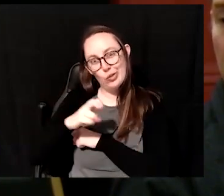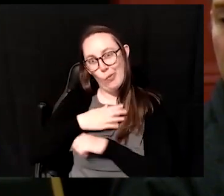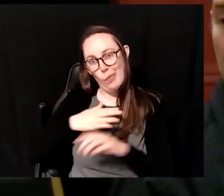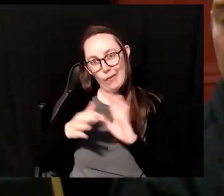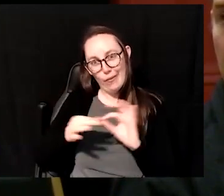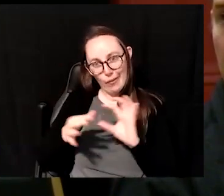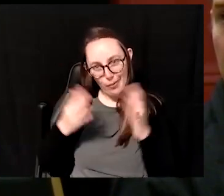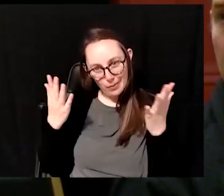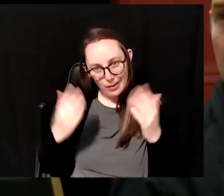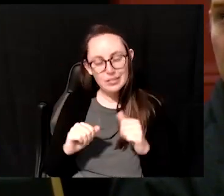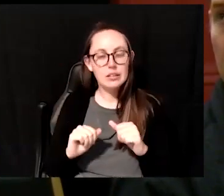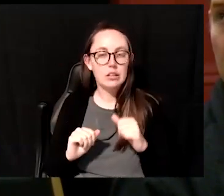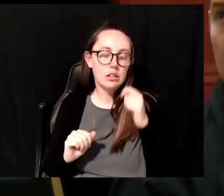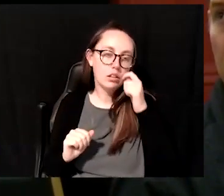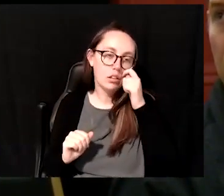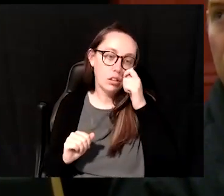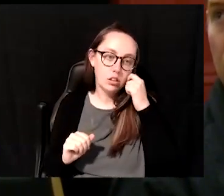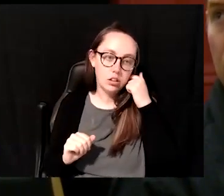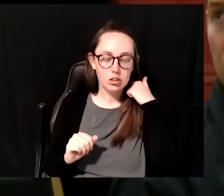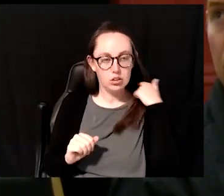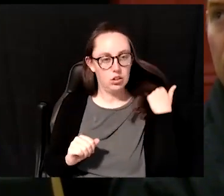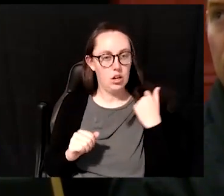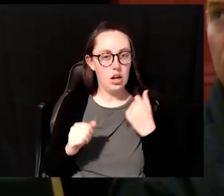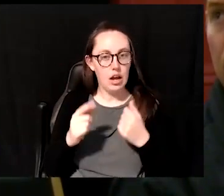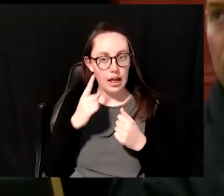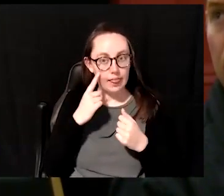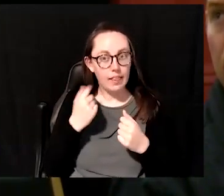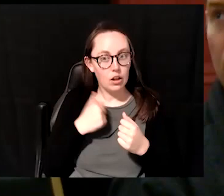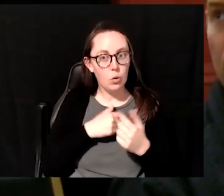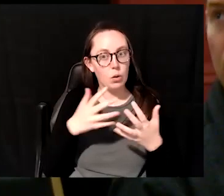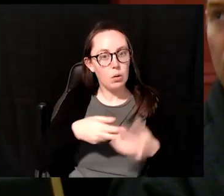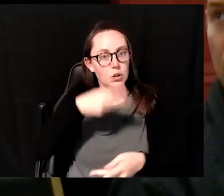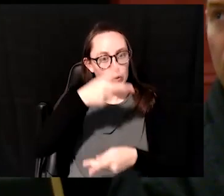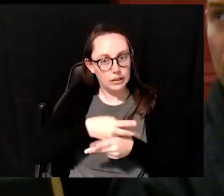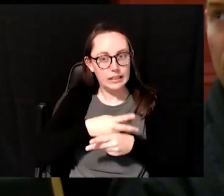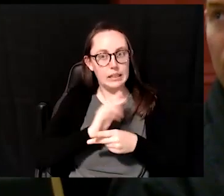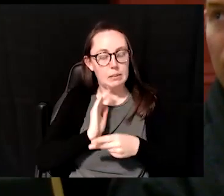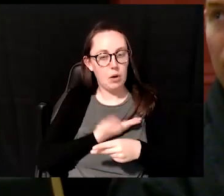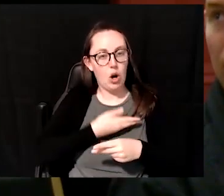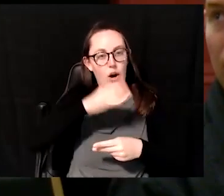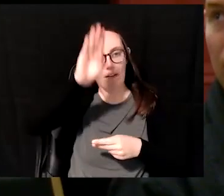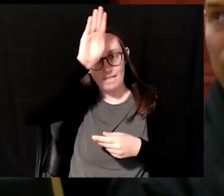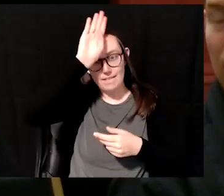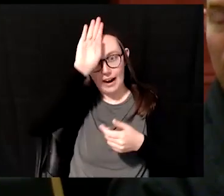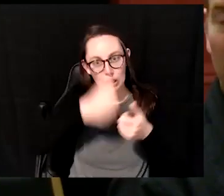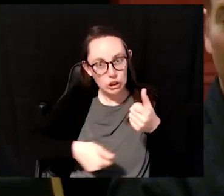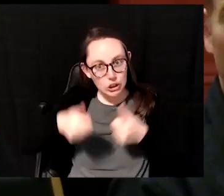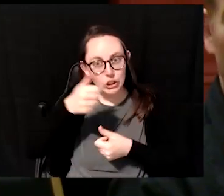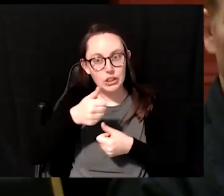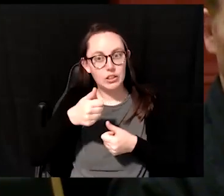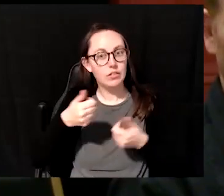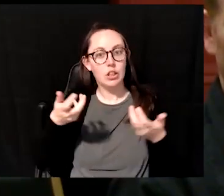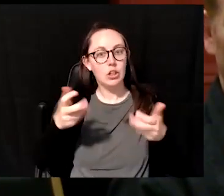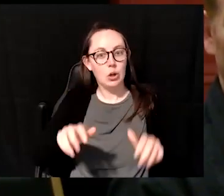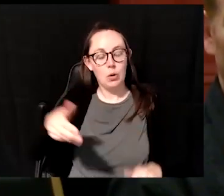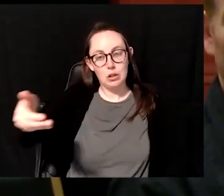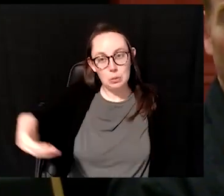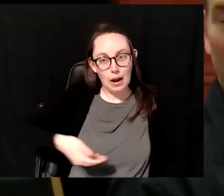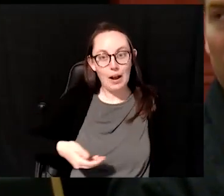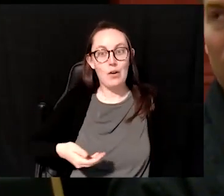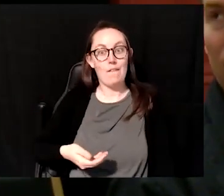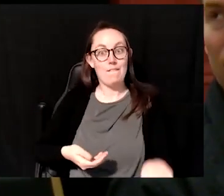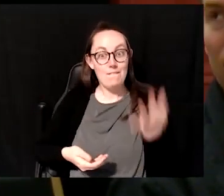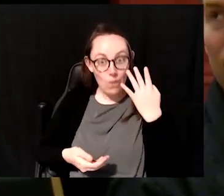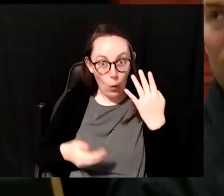uh um I think we want to keep our chief so we don't want to be hire for people um